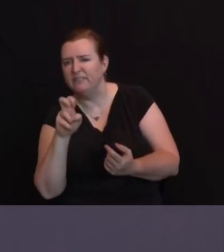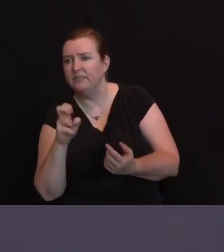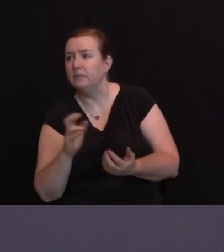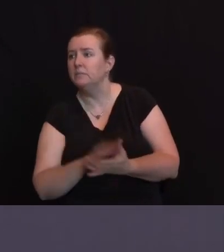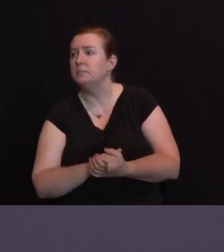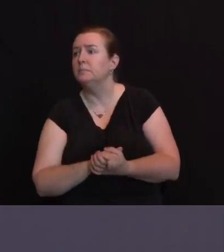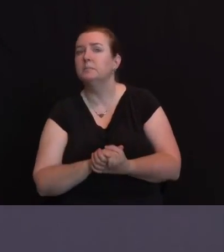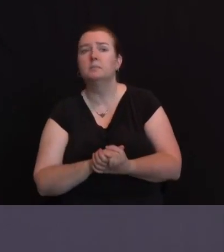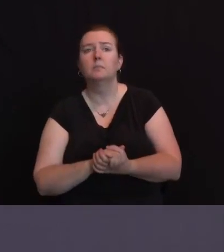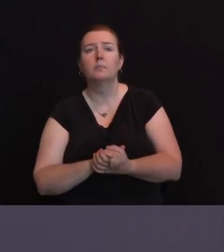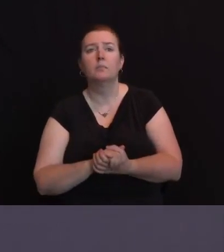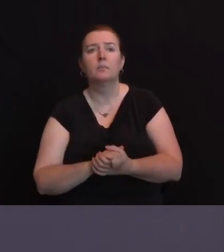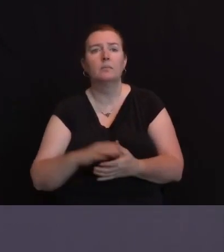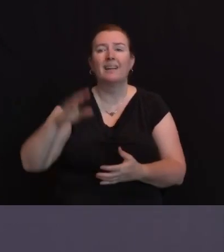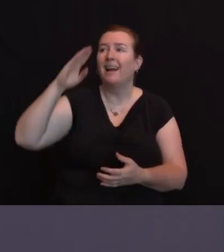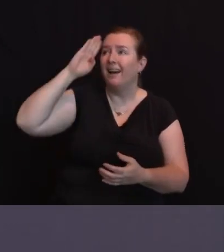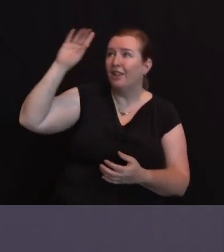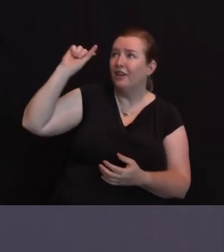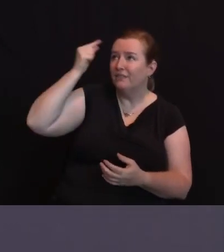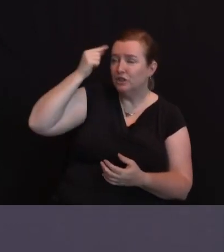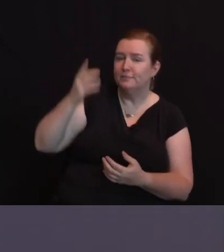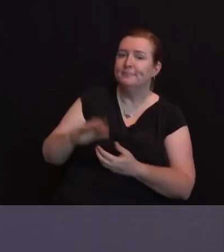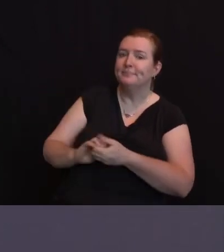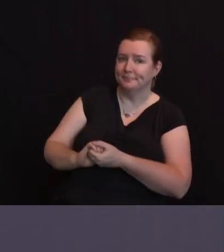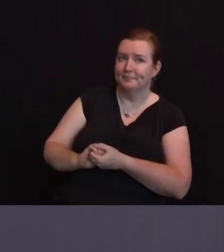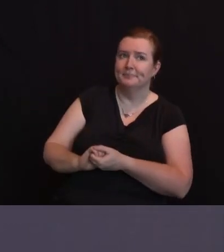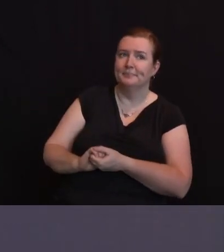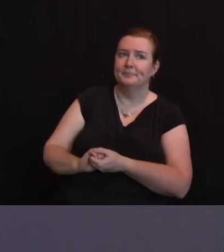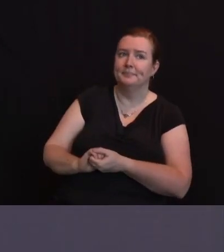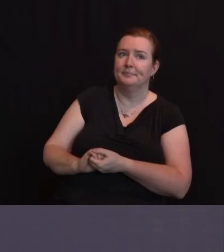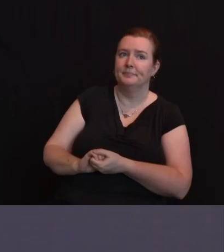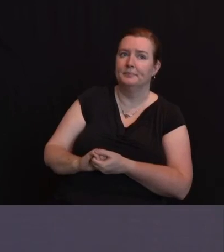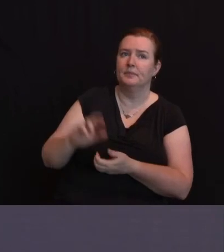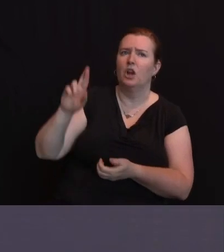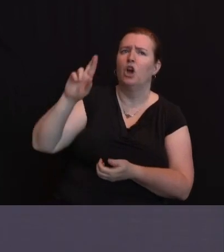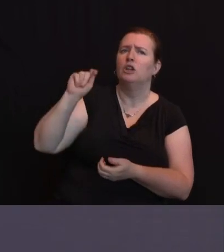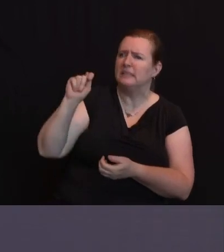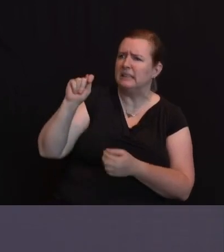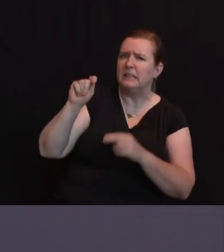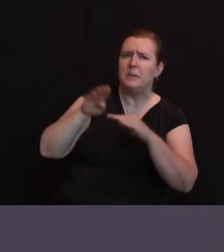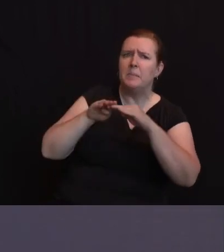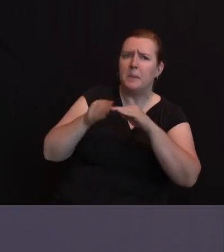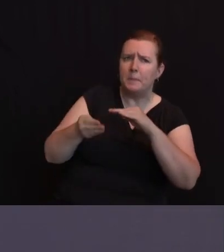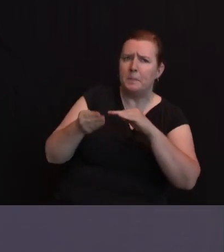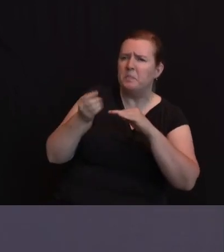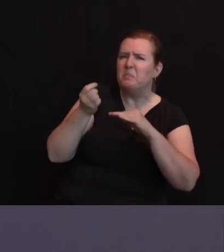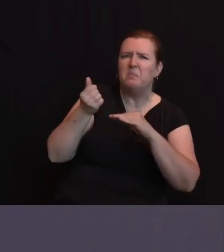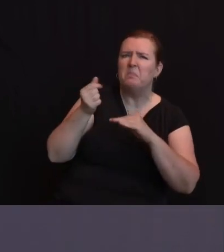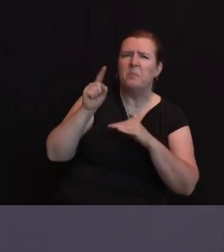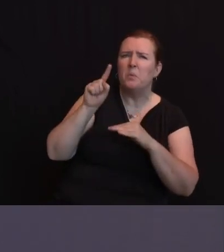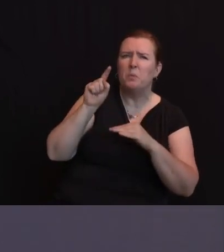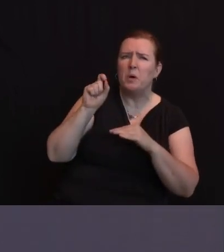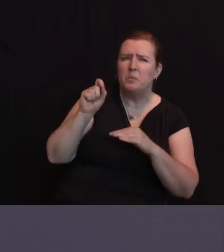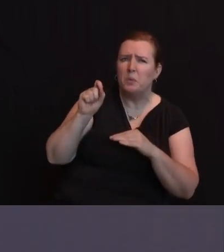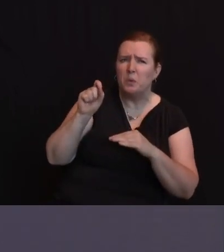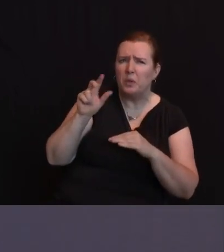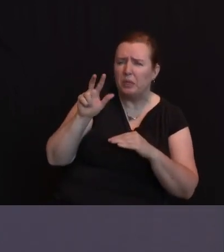Hi, Governor. The RT has inched down a little bit, according to the information we're getting